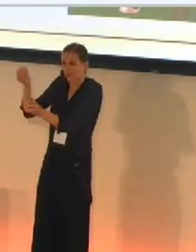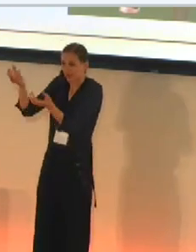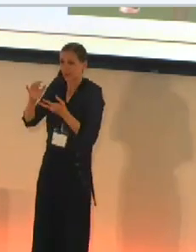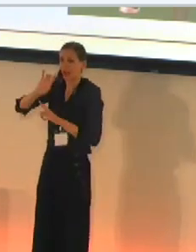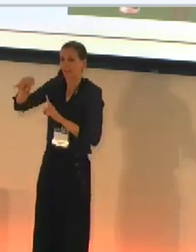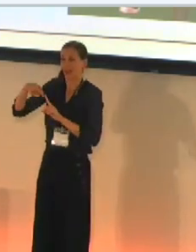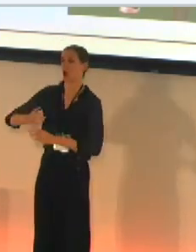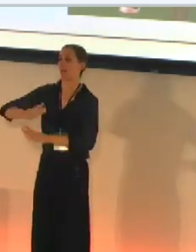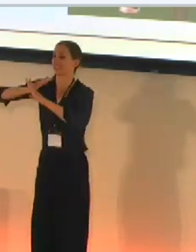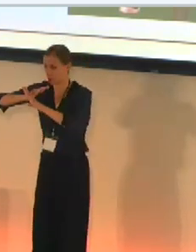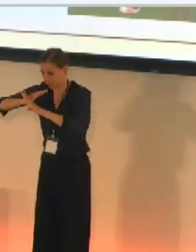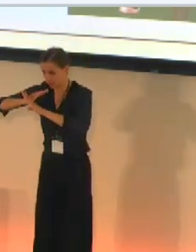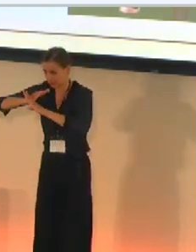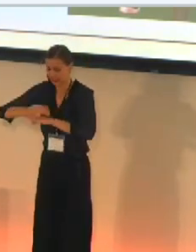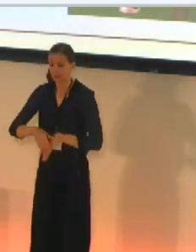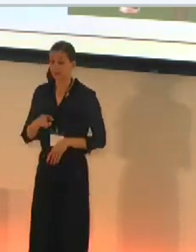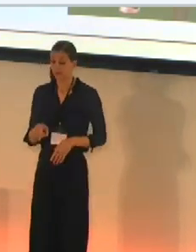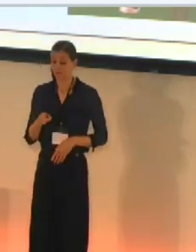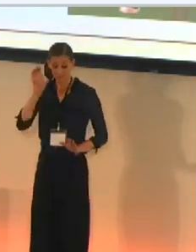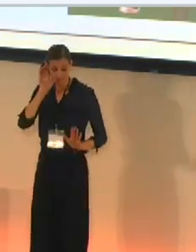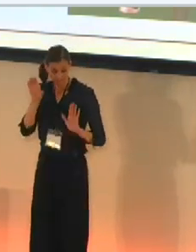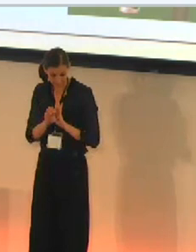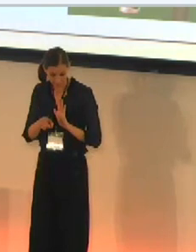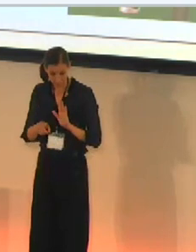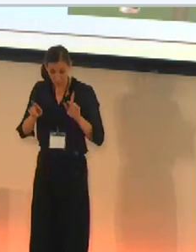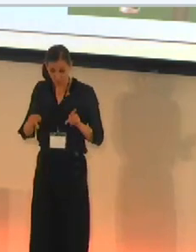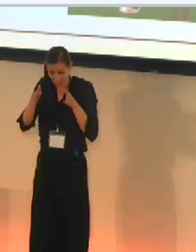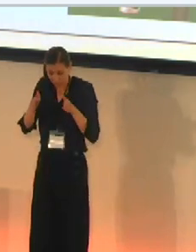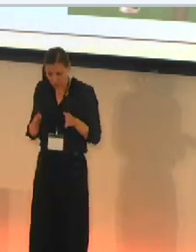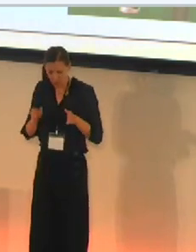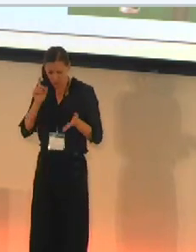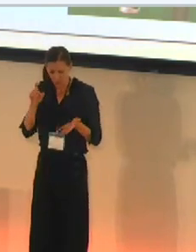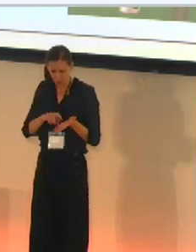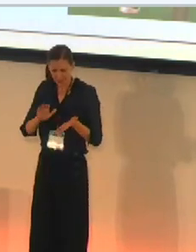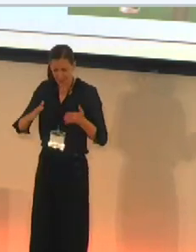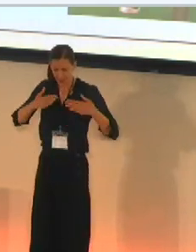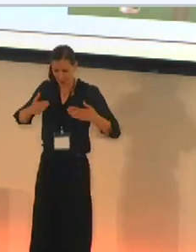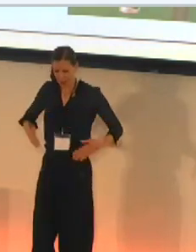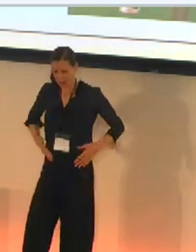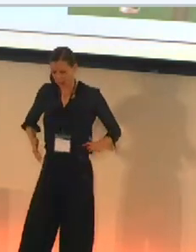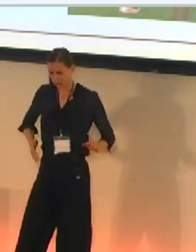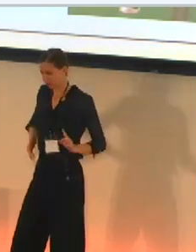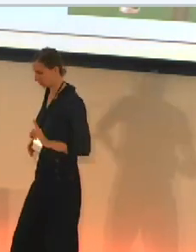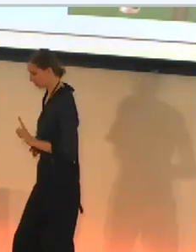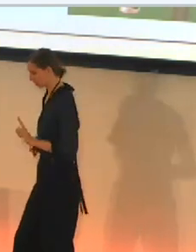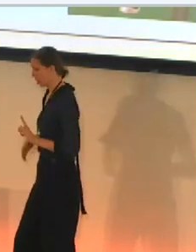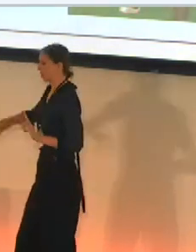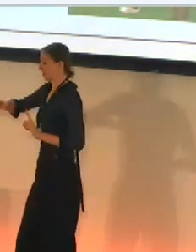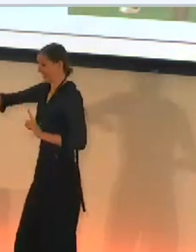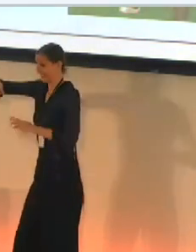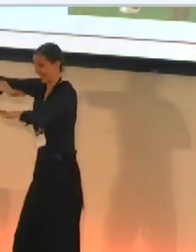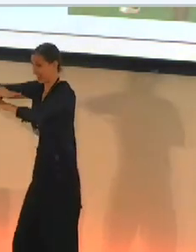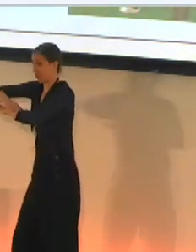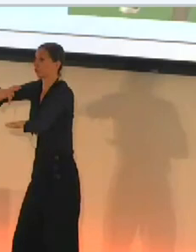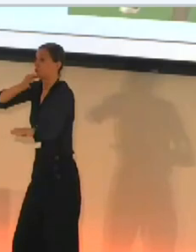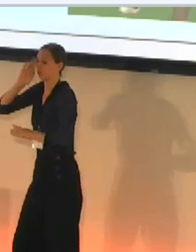this slide, I have a picture of a participant's avatar. You might notice their body is angled towards a picnic table and they are about to run into that